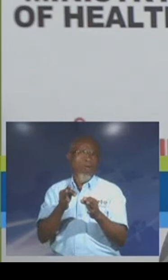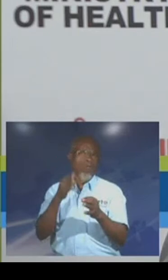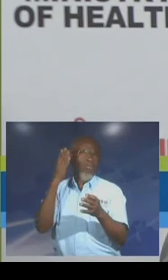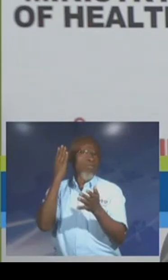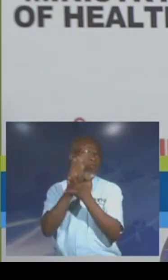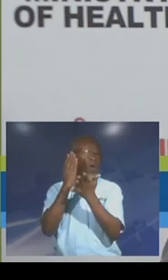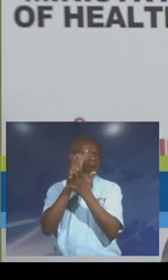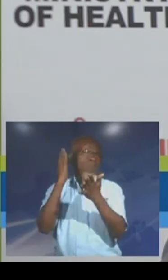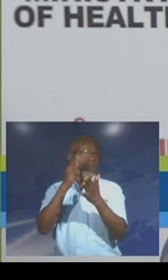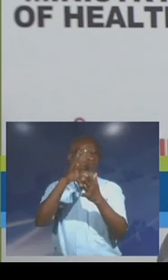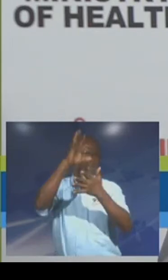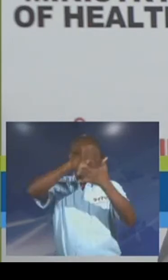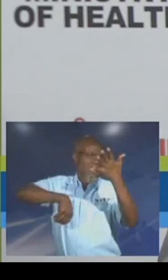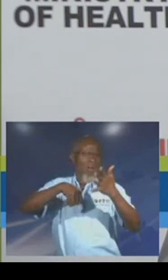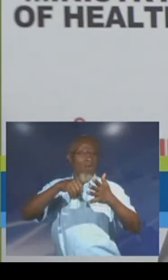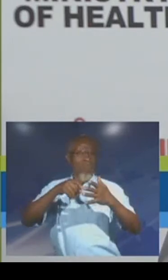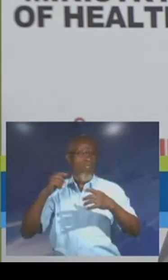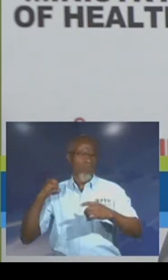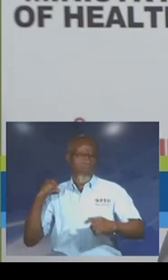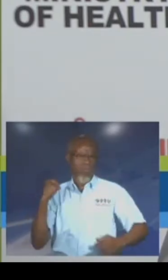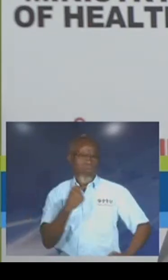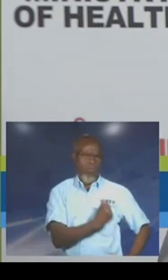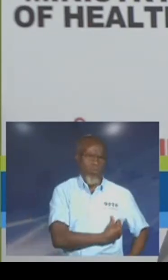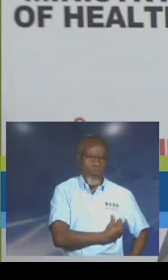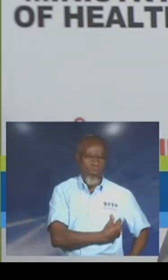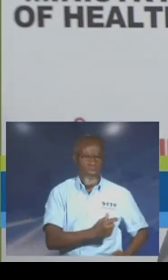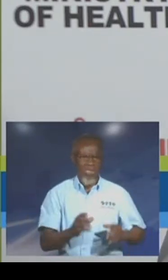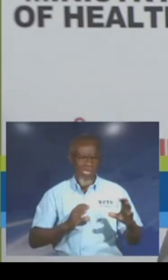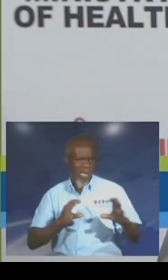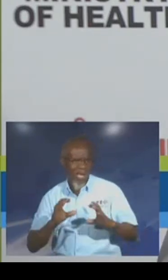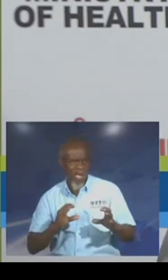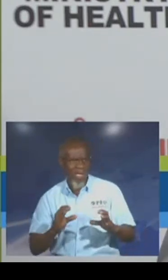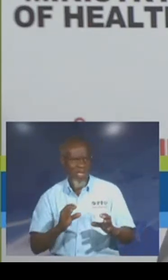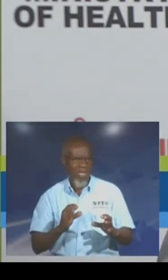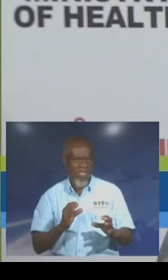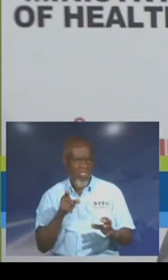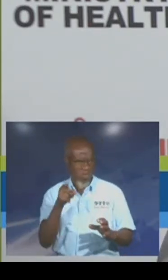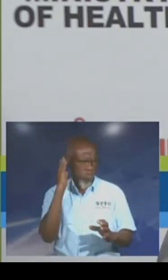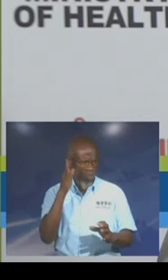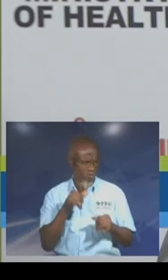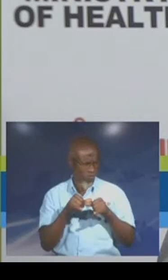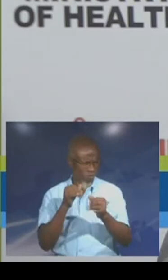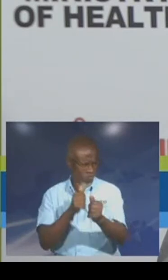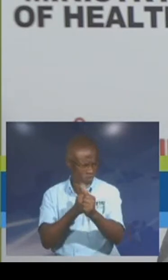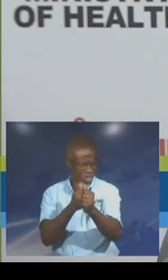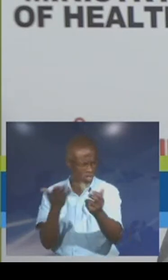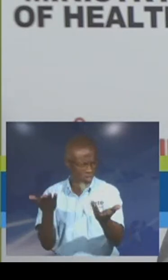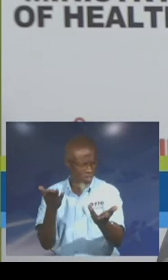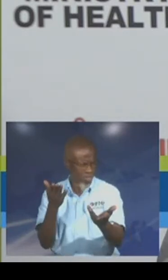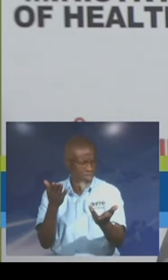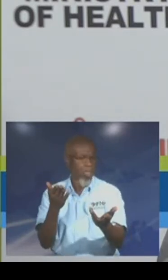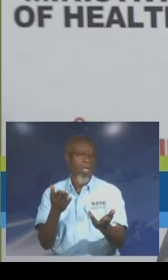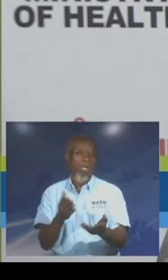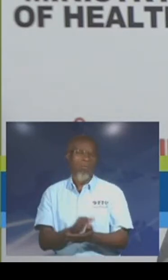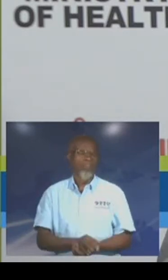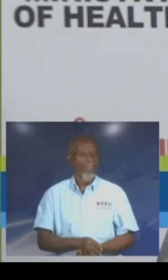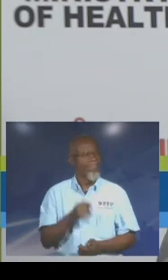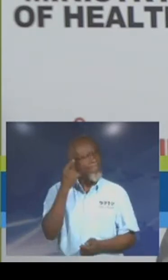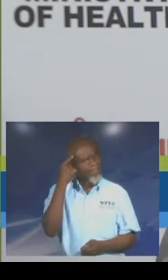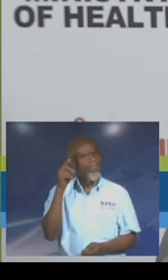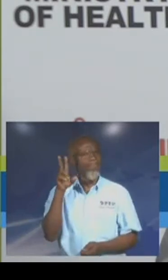stop wearing your seatbelt? I think the answer is no. So what we are doing is asking